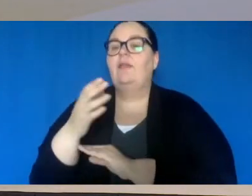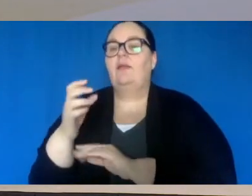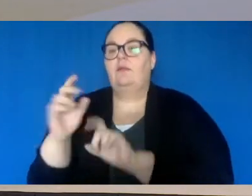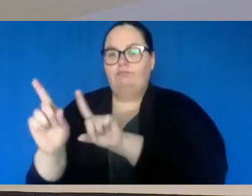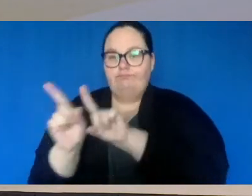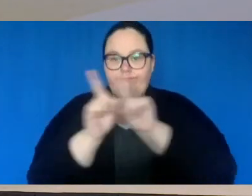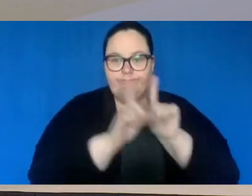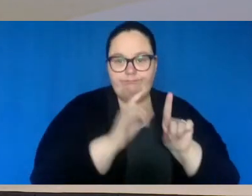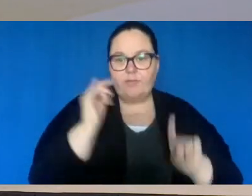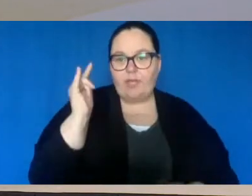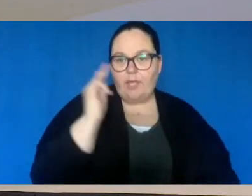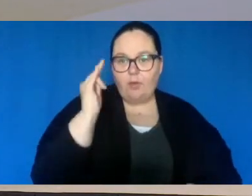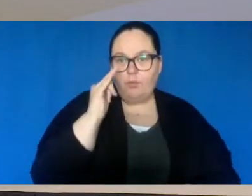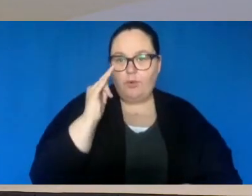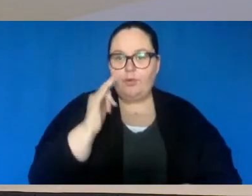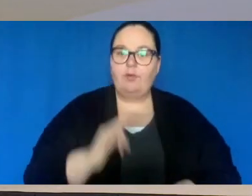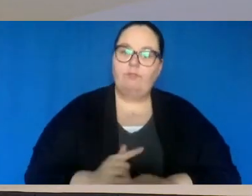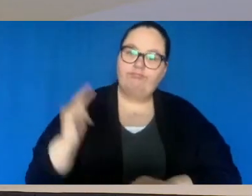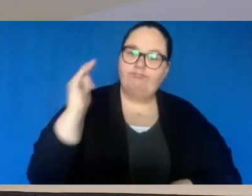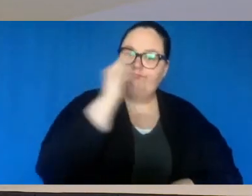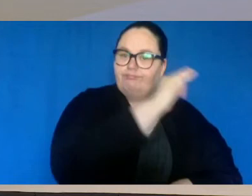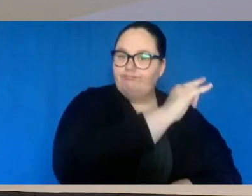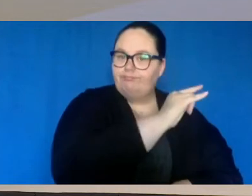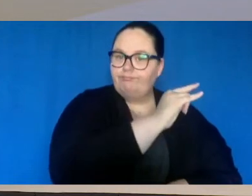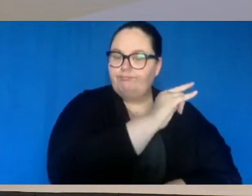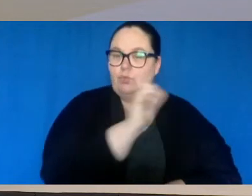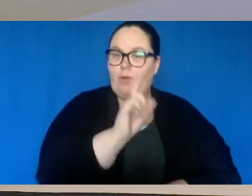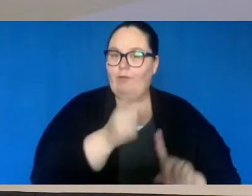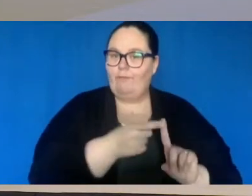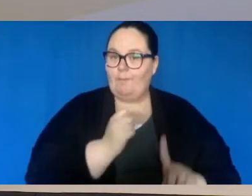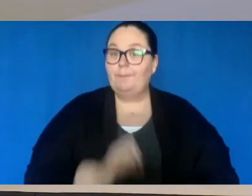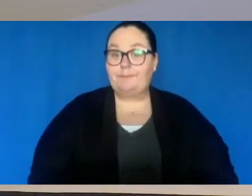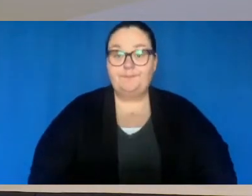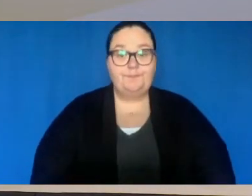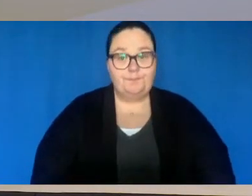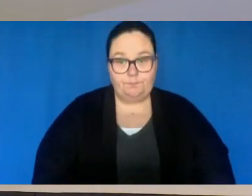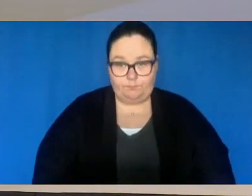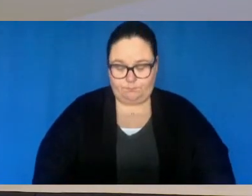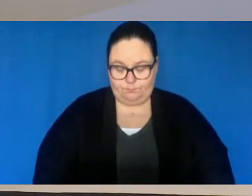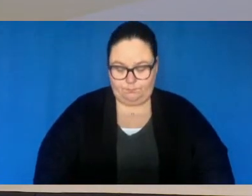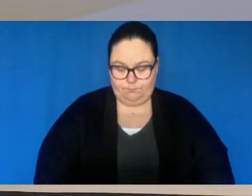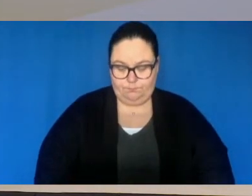to their point of origin.